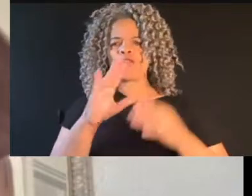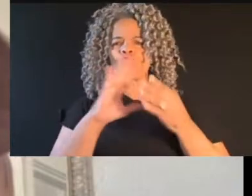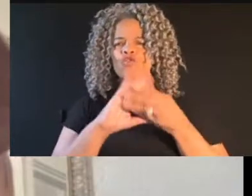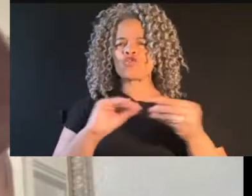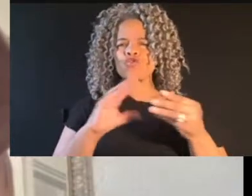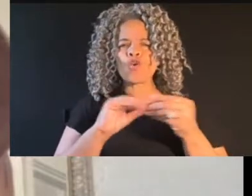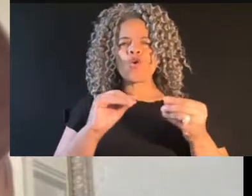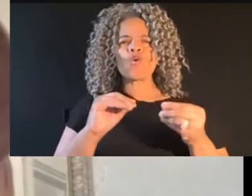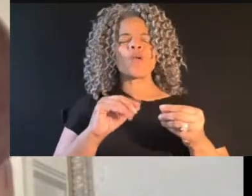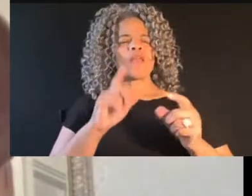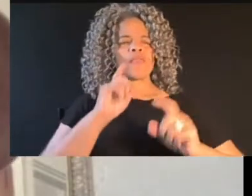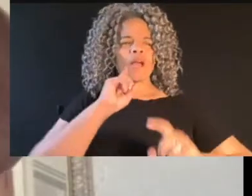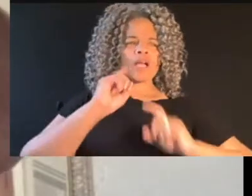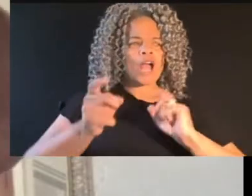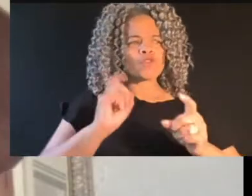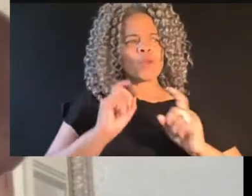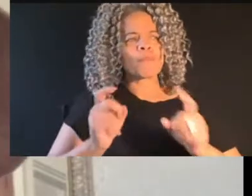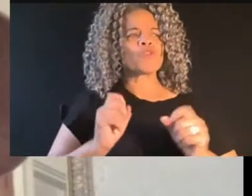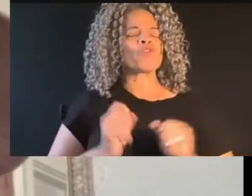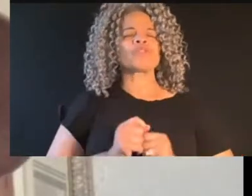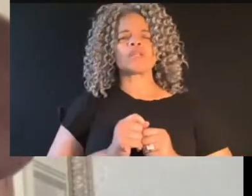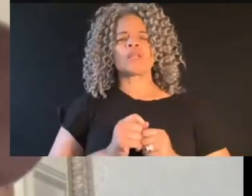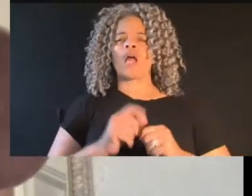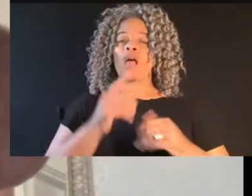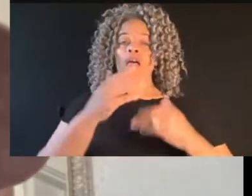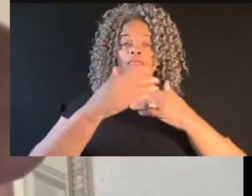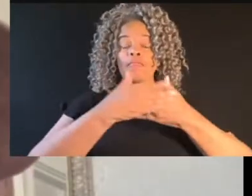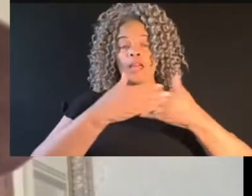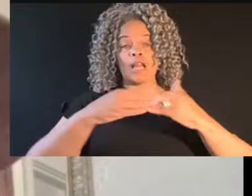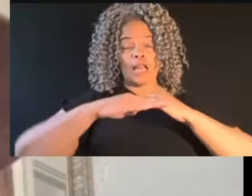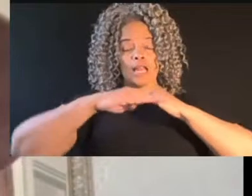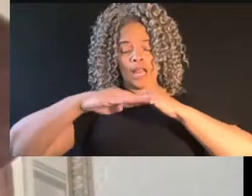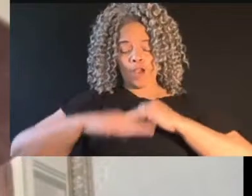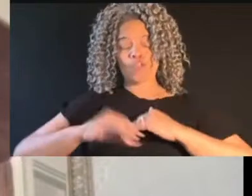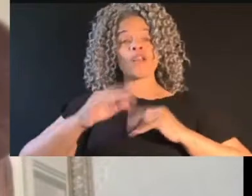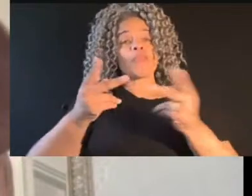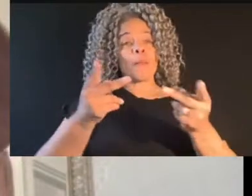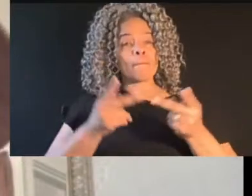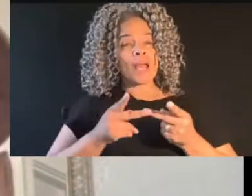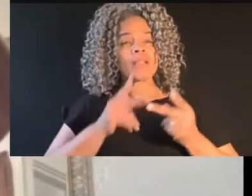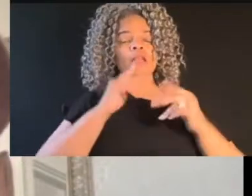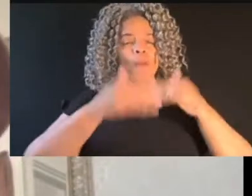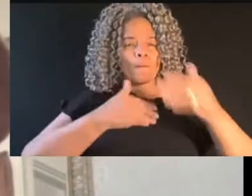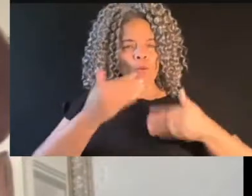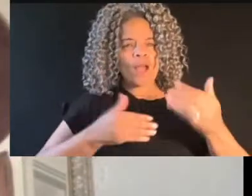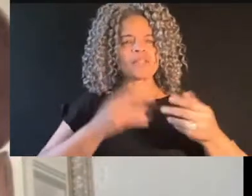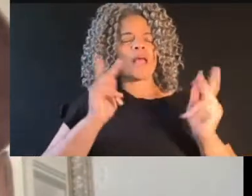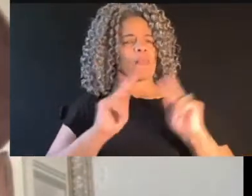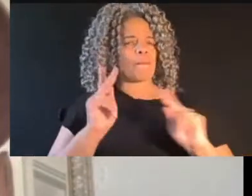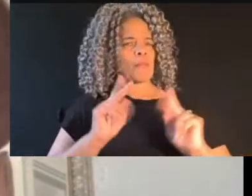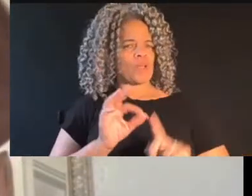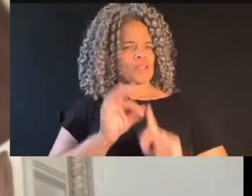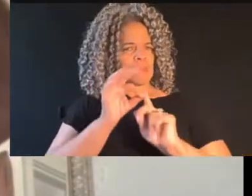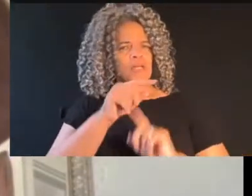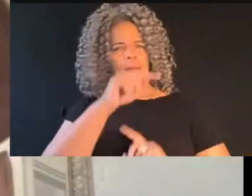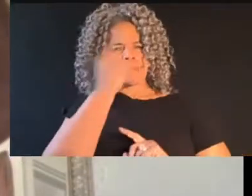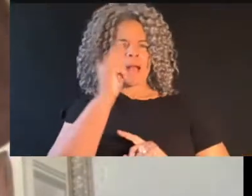the contributions, the layers of a place and a process and a people, especially Black,